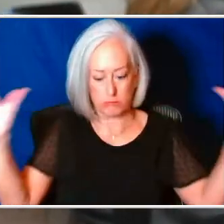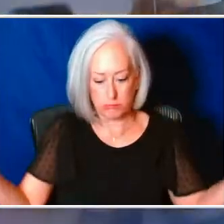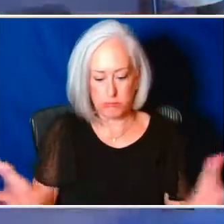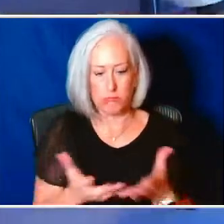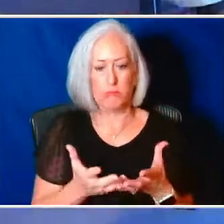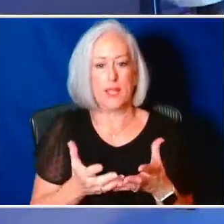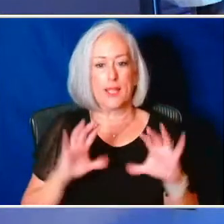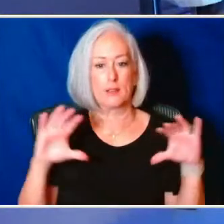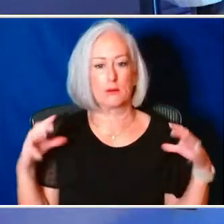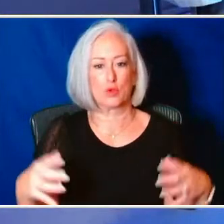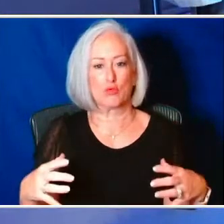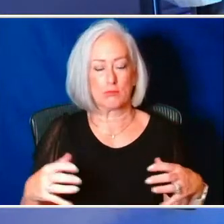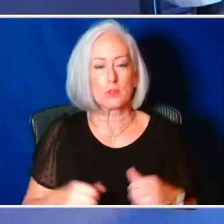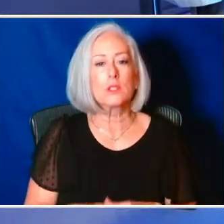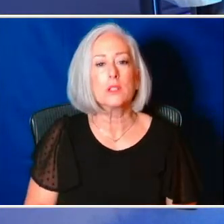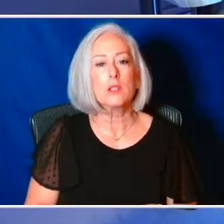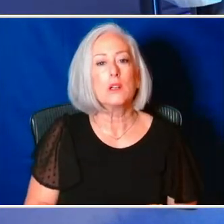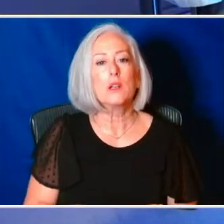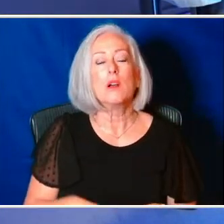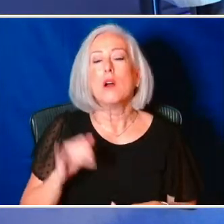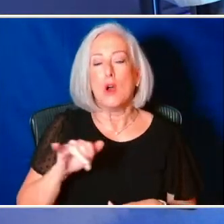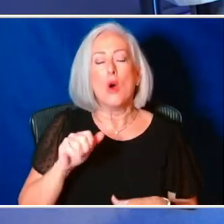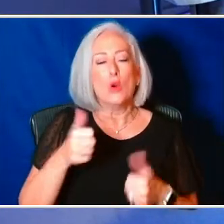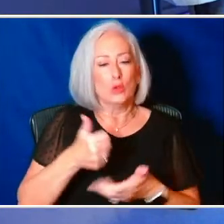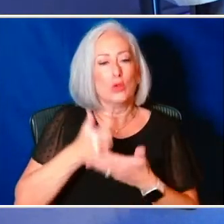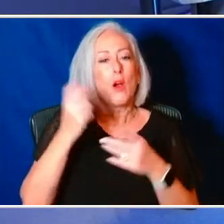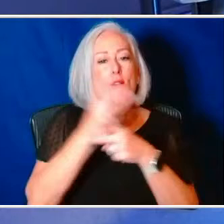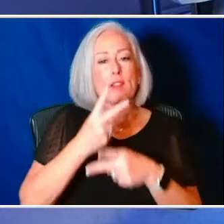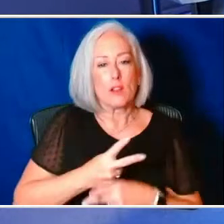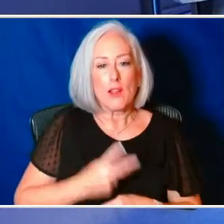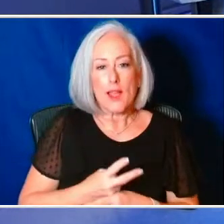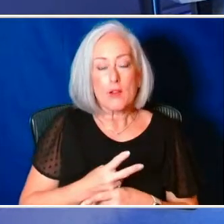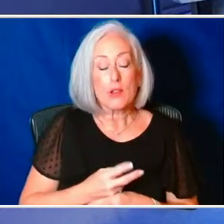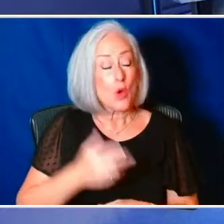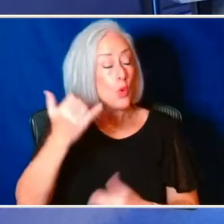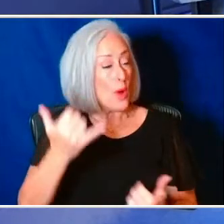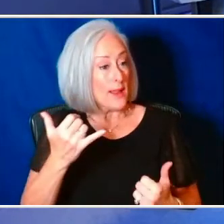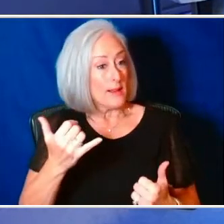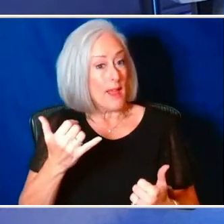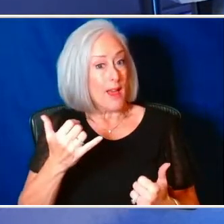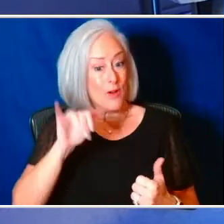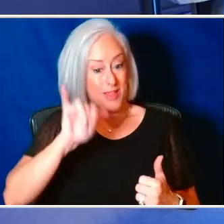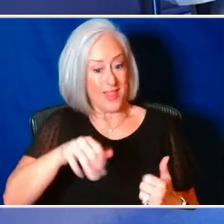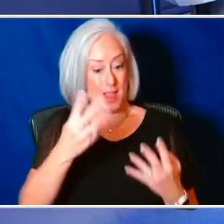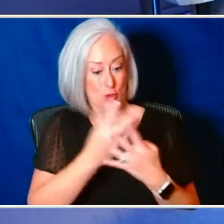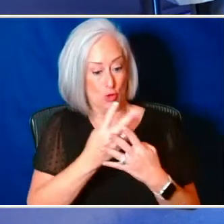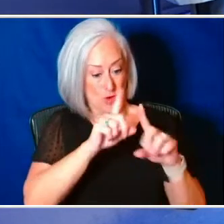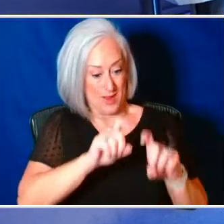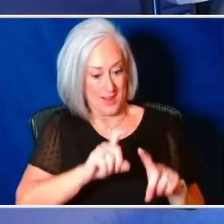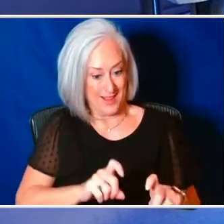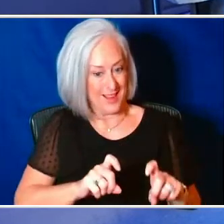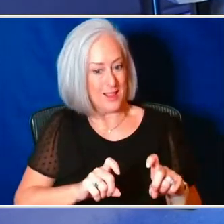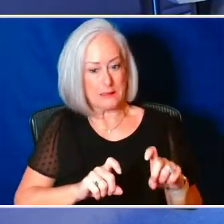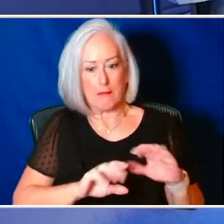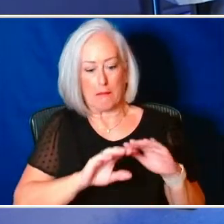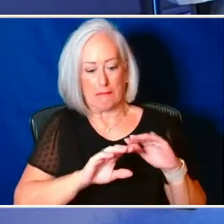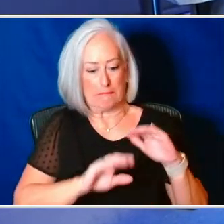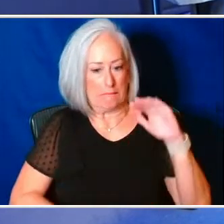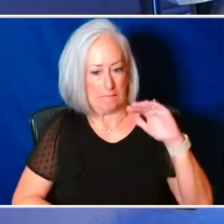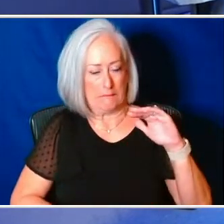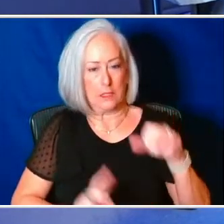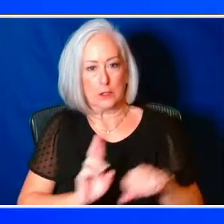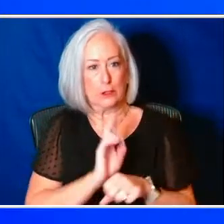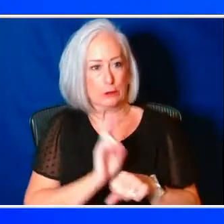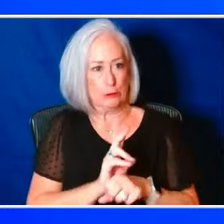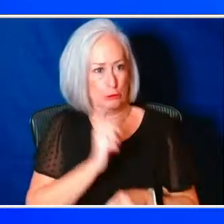in order to figure out, and as we know right now, I think the screening is probably underutilized for lung cancer. Is that what you're hearing too? Definitely. I